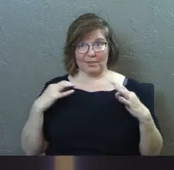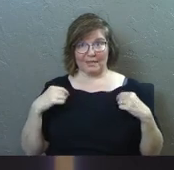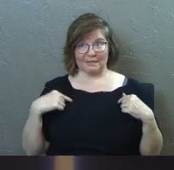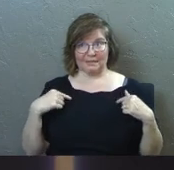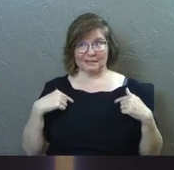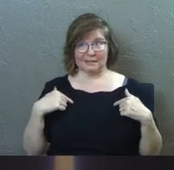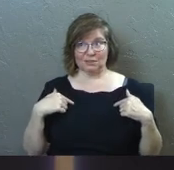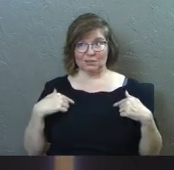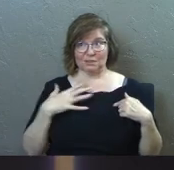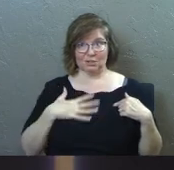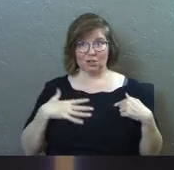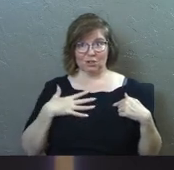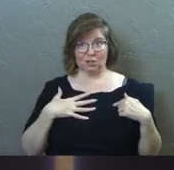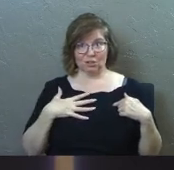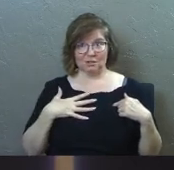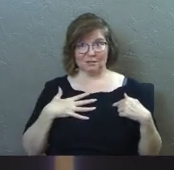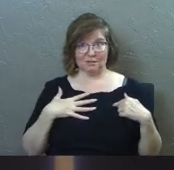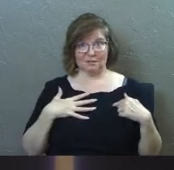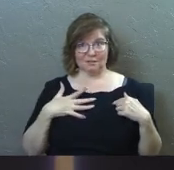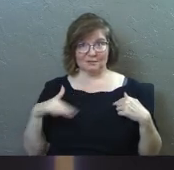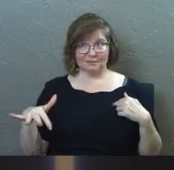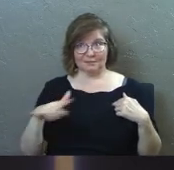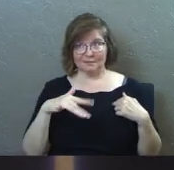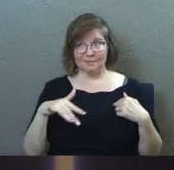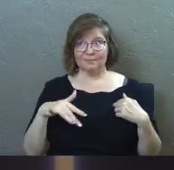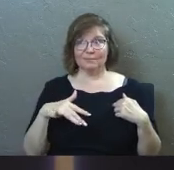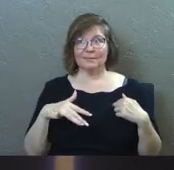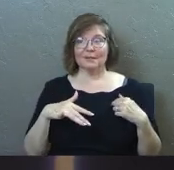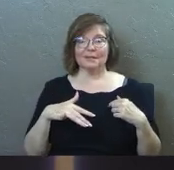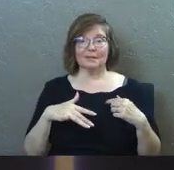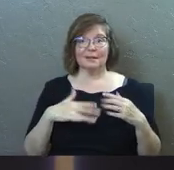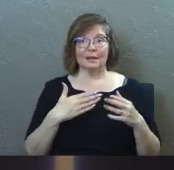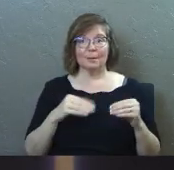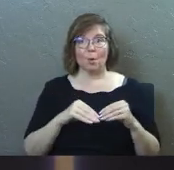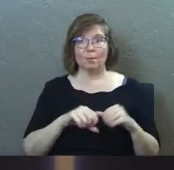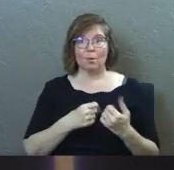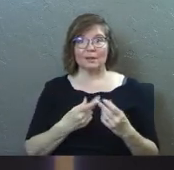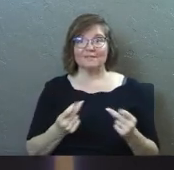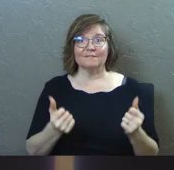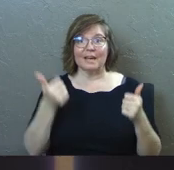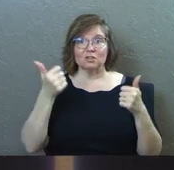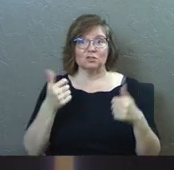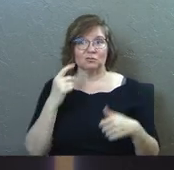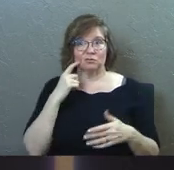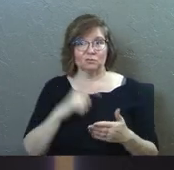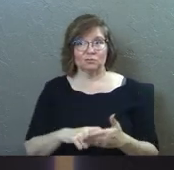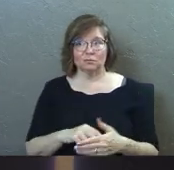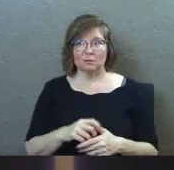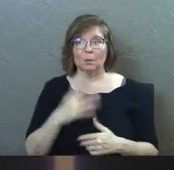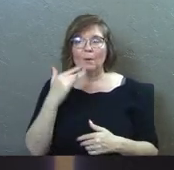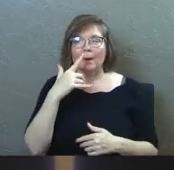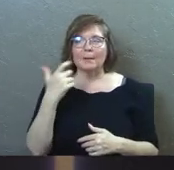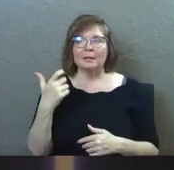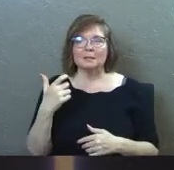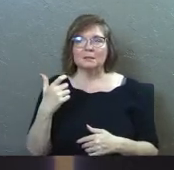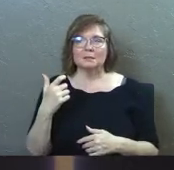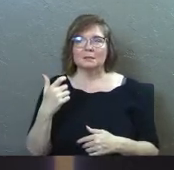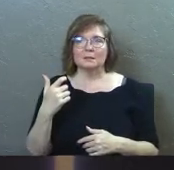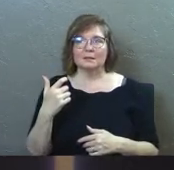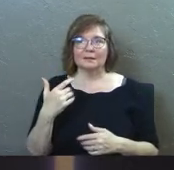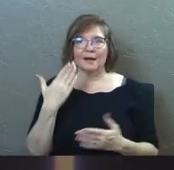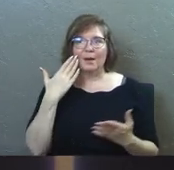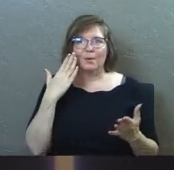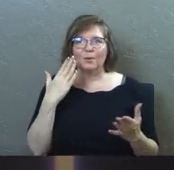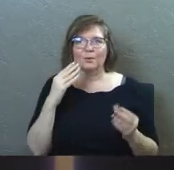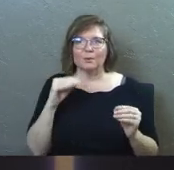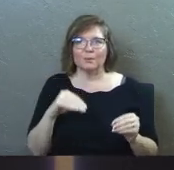this shirt around, it broke things down even faster. Because, I